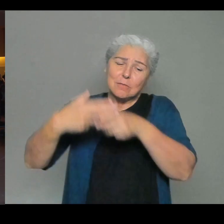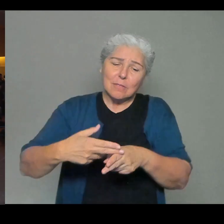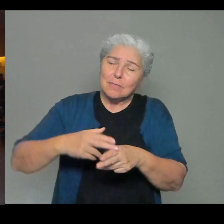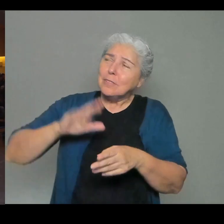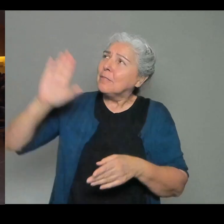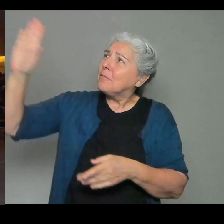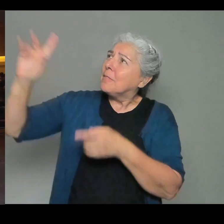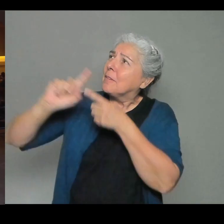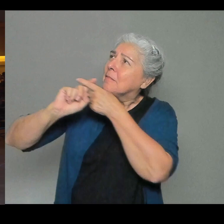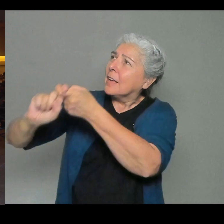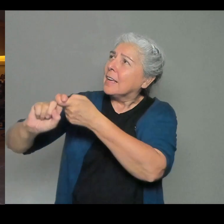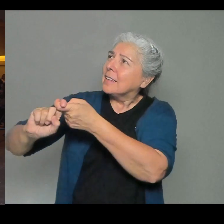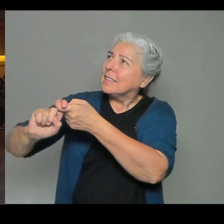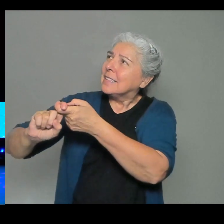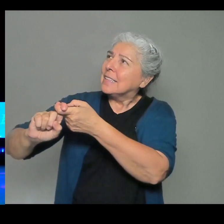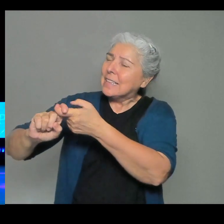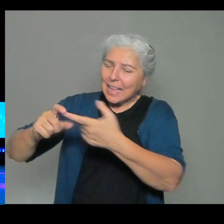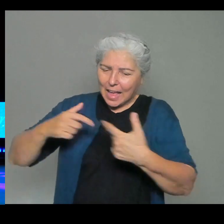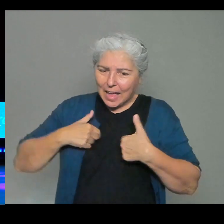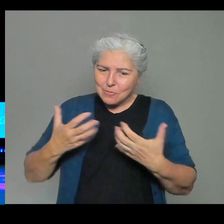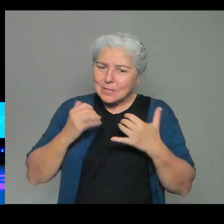was called a friend of God.